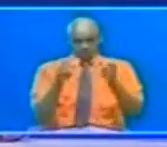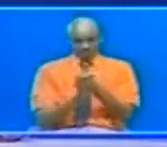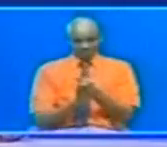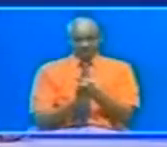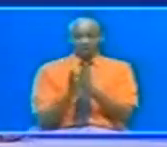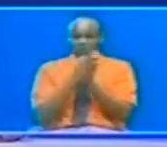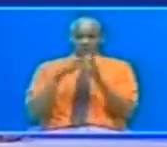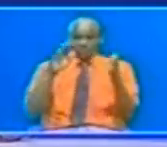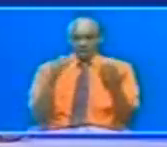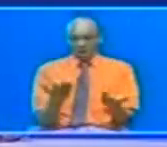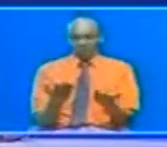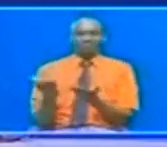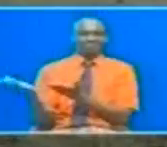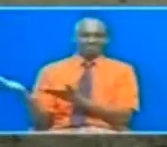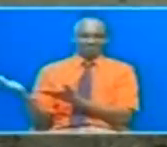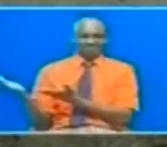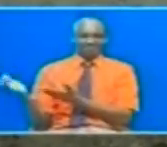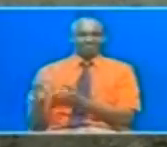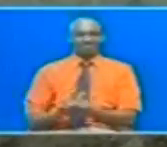Wafula has the details.